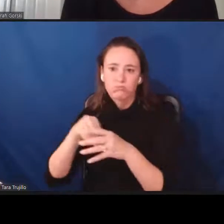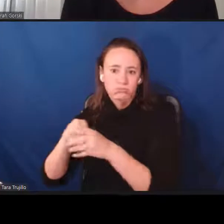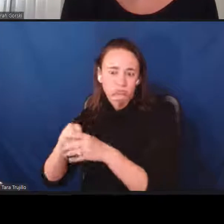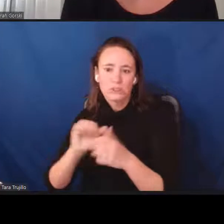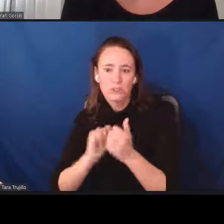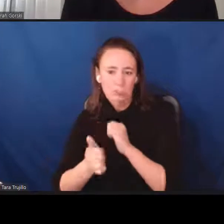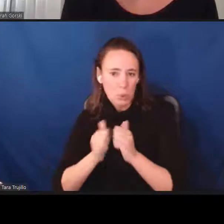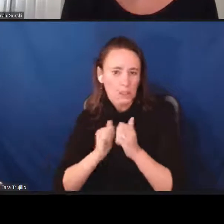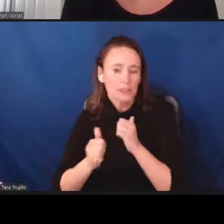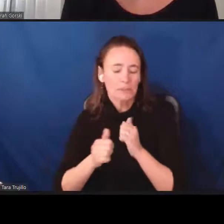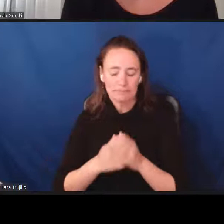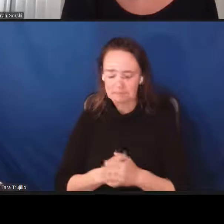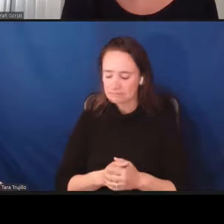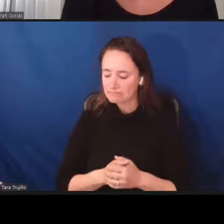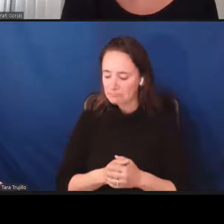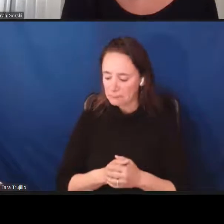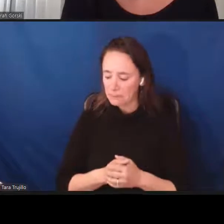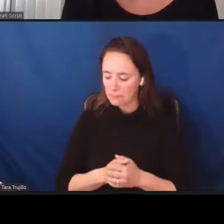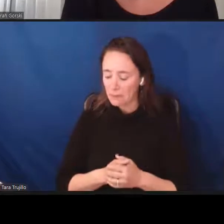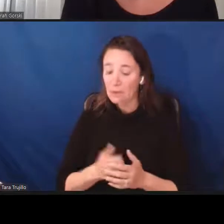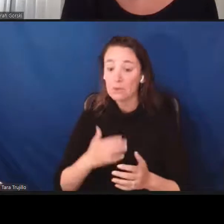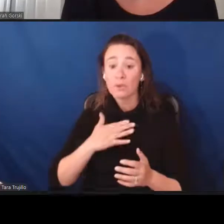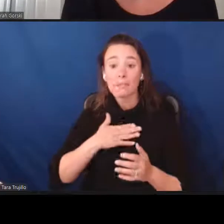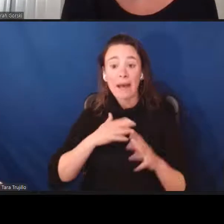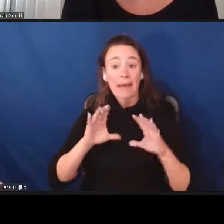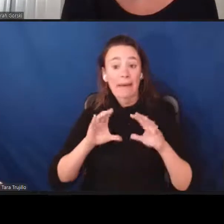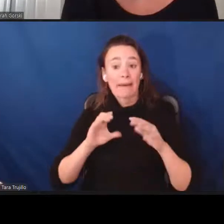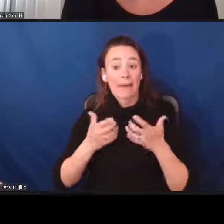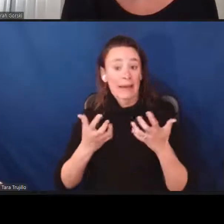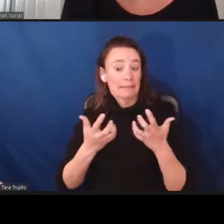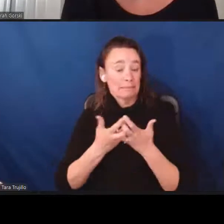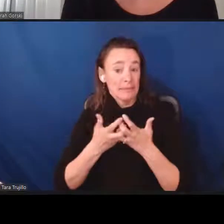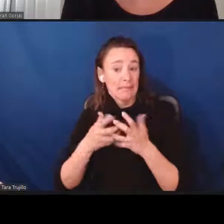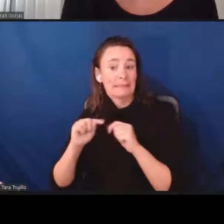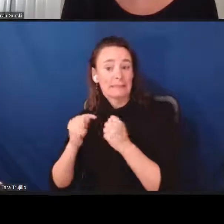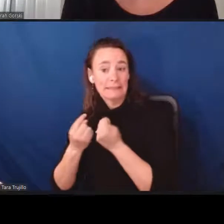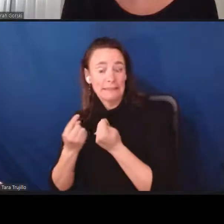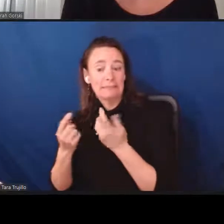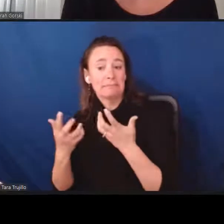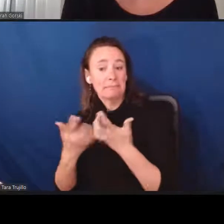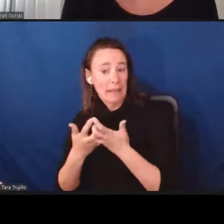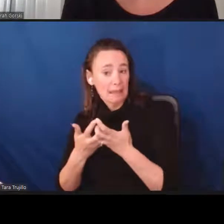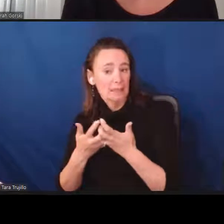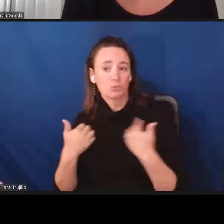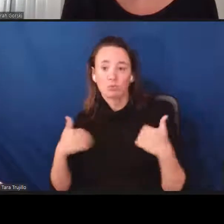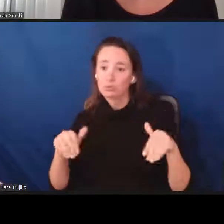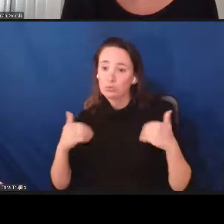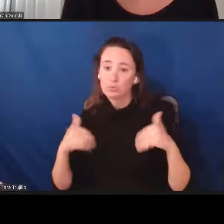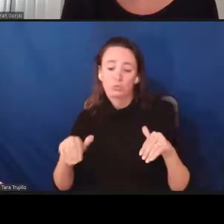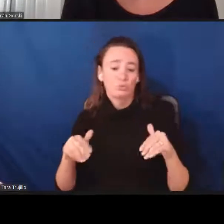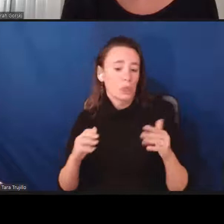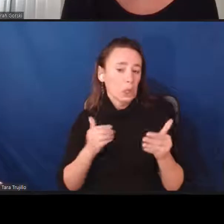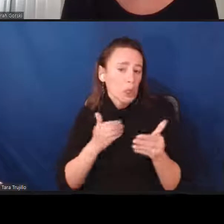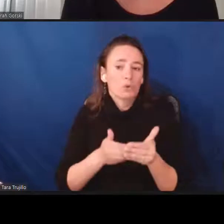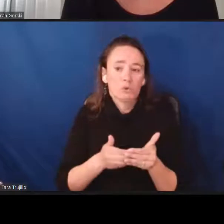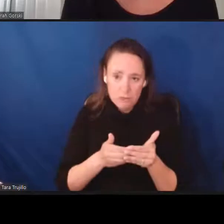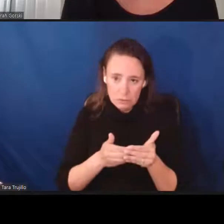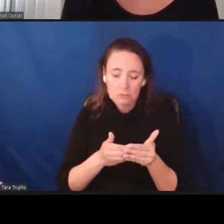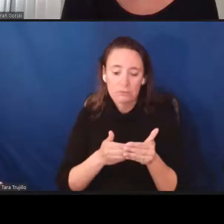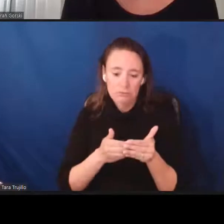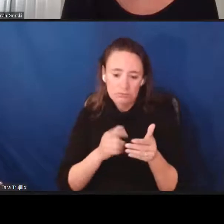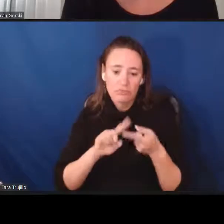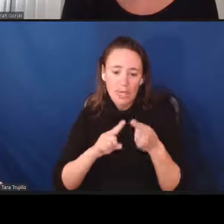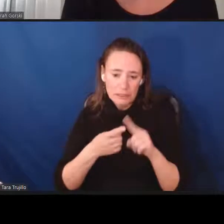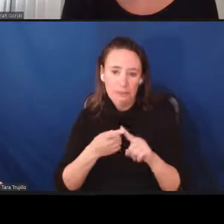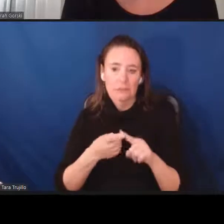my classmates and teammates and I were really close. And so